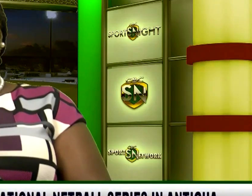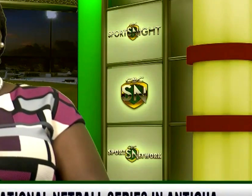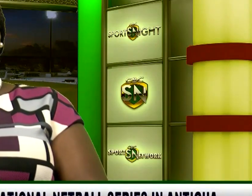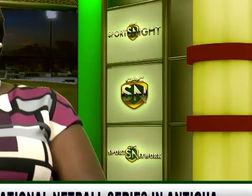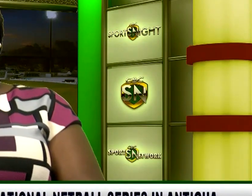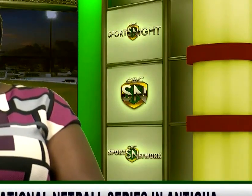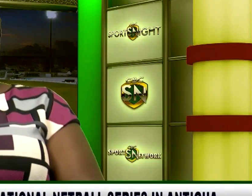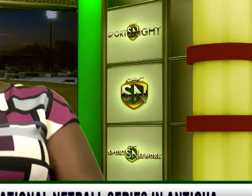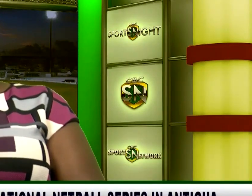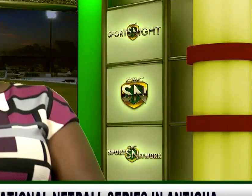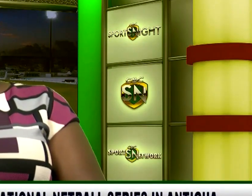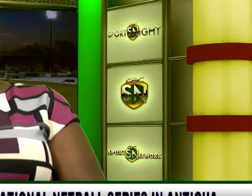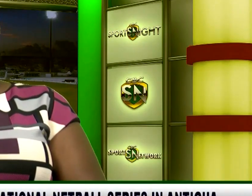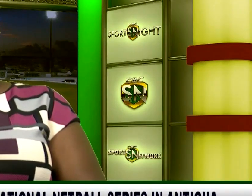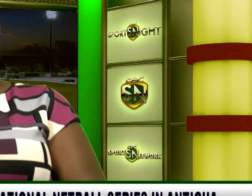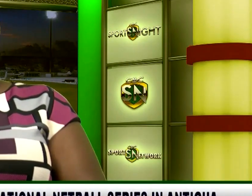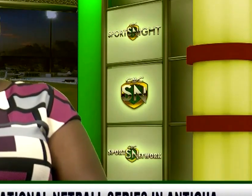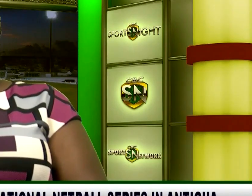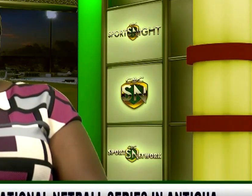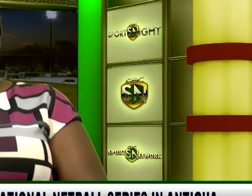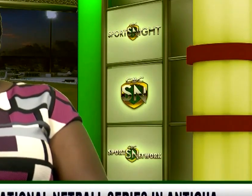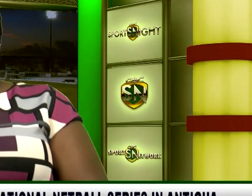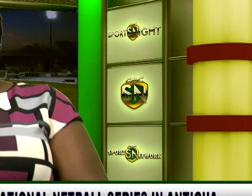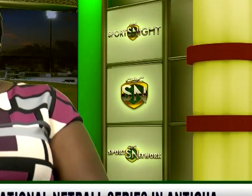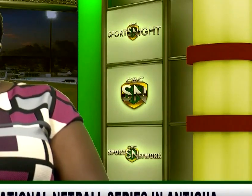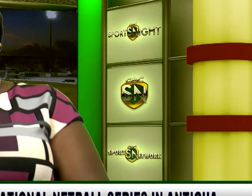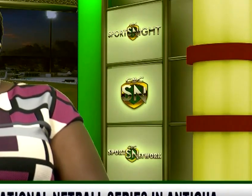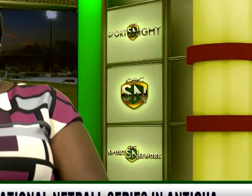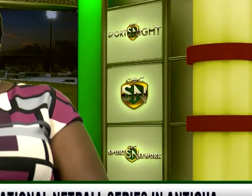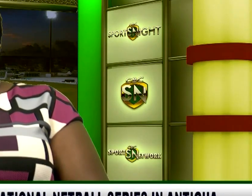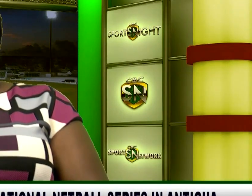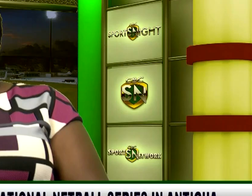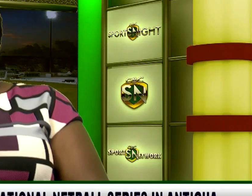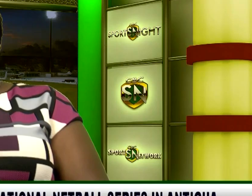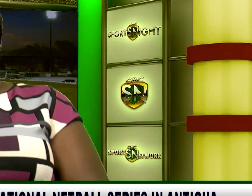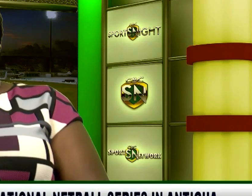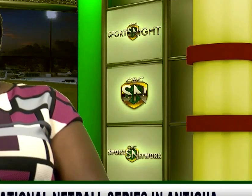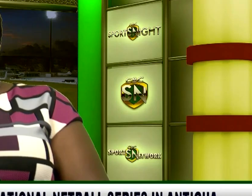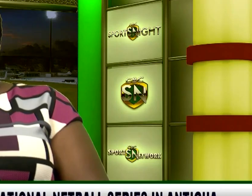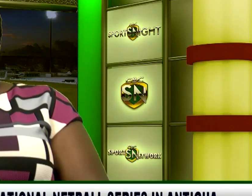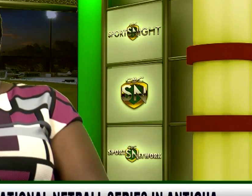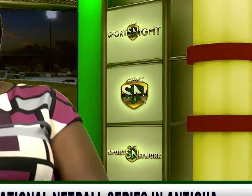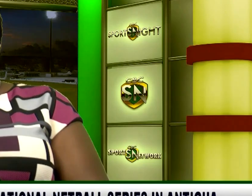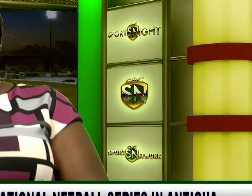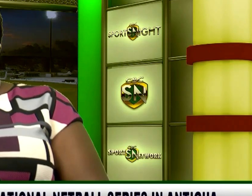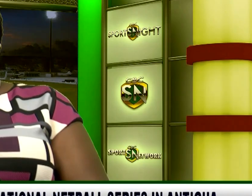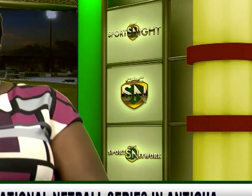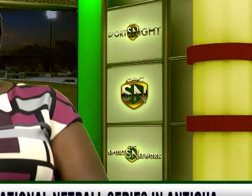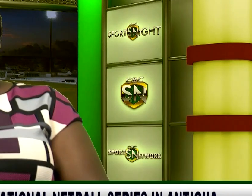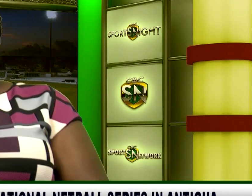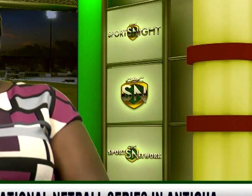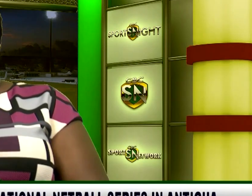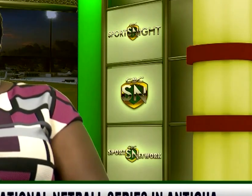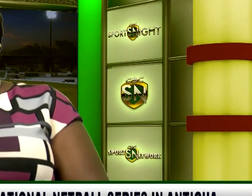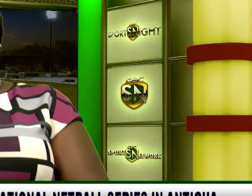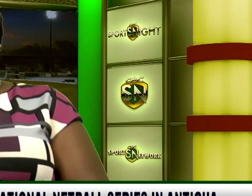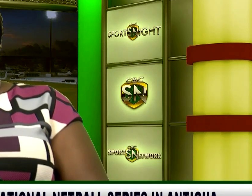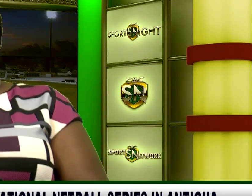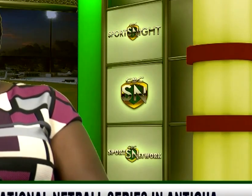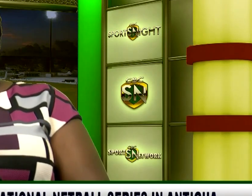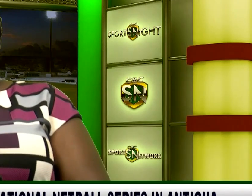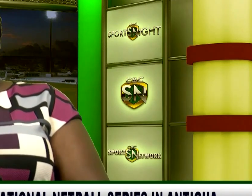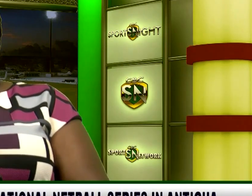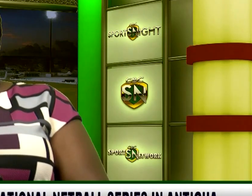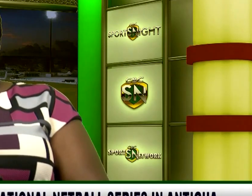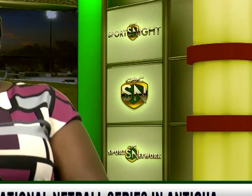Netball team continue their perfect record with a 4th straight victory at the ECCB International Netball Series in